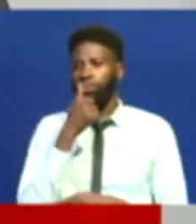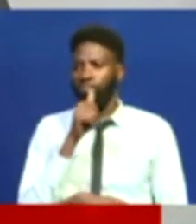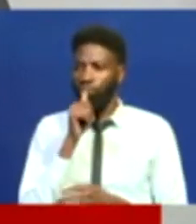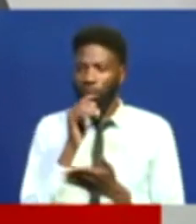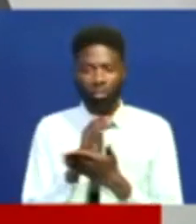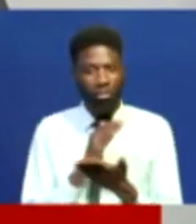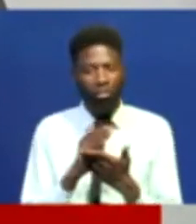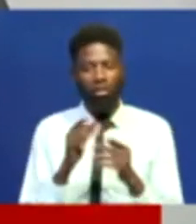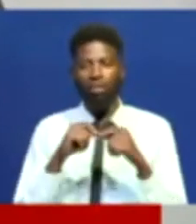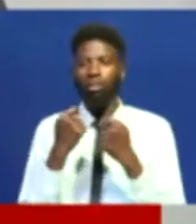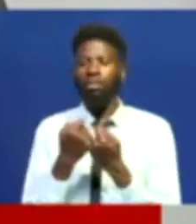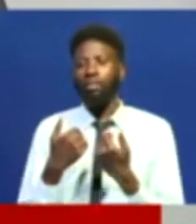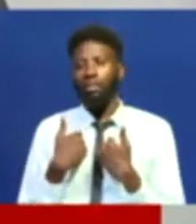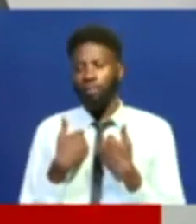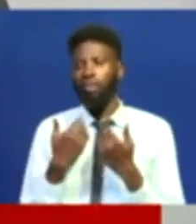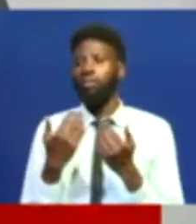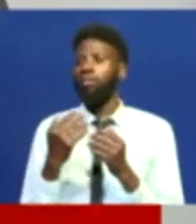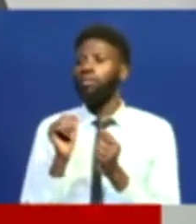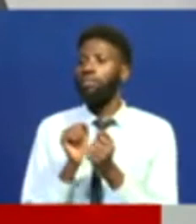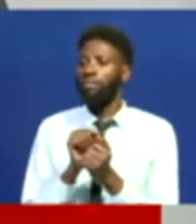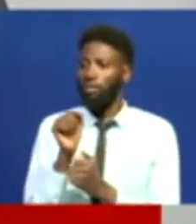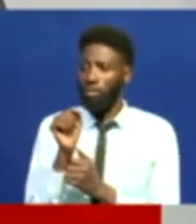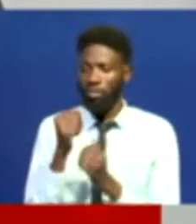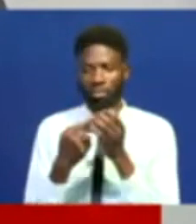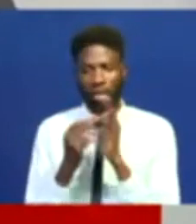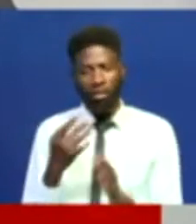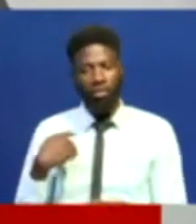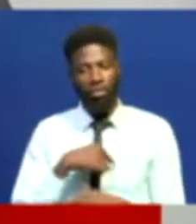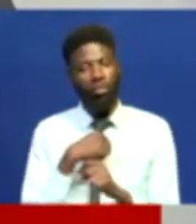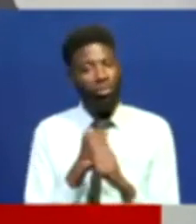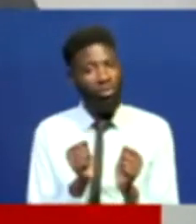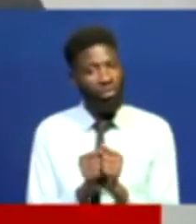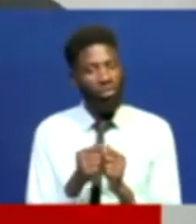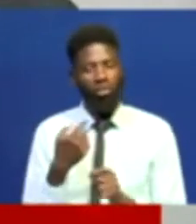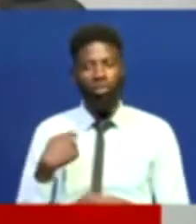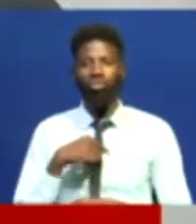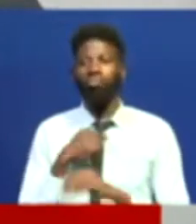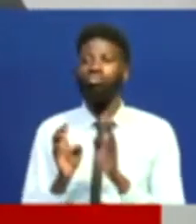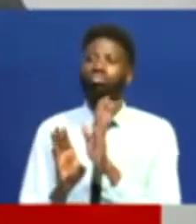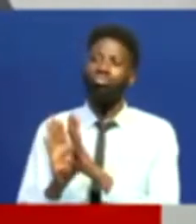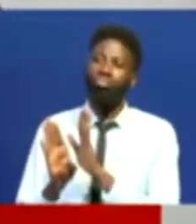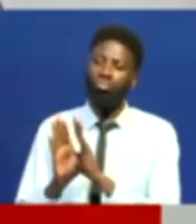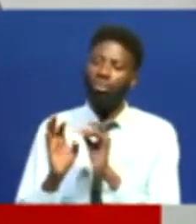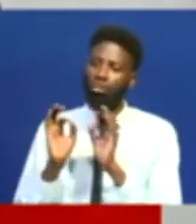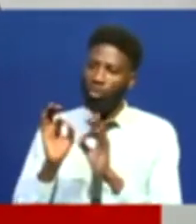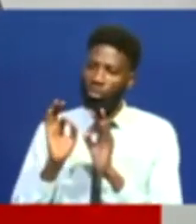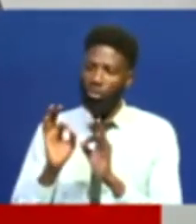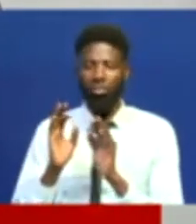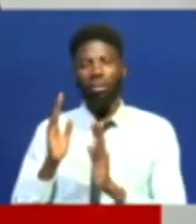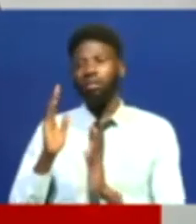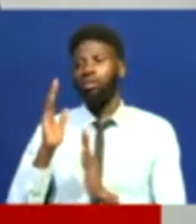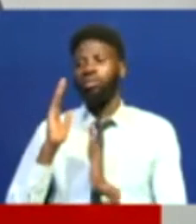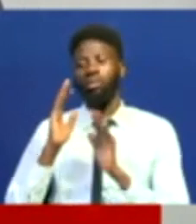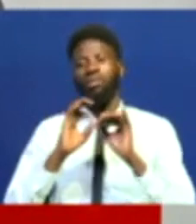team of 15 partners who we are working with. We are developing proper security frameworks,